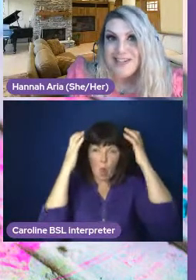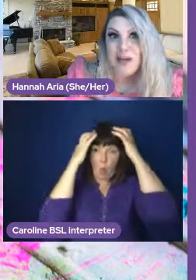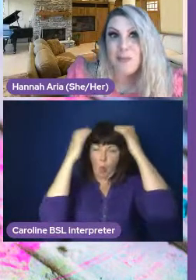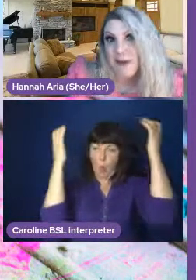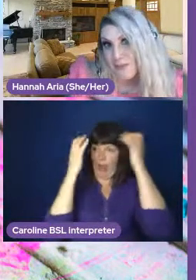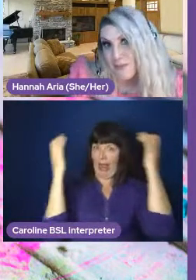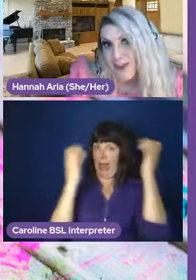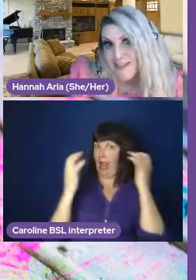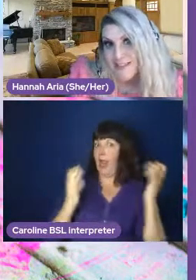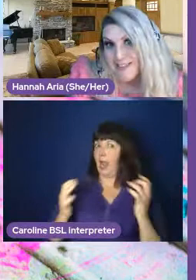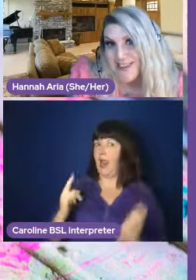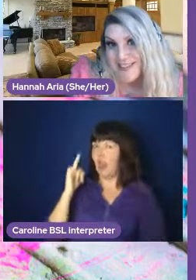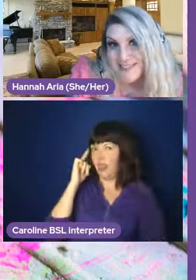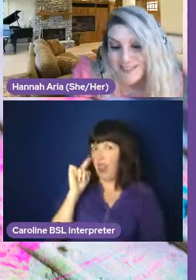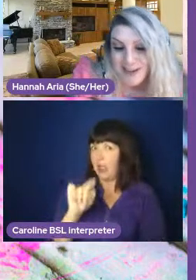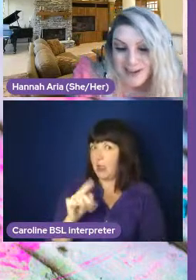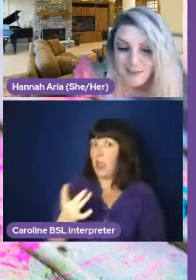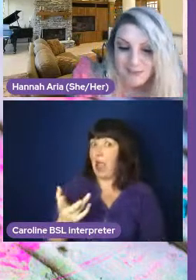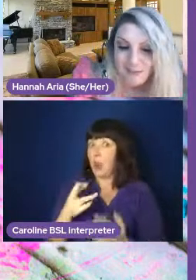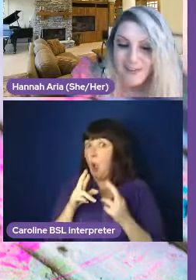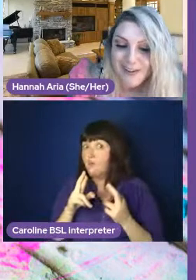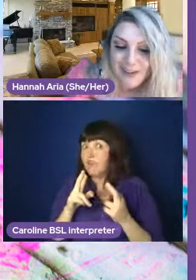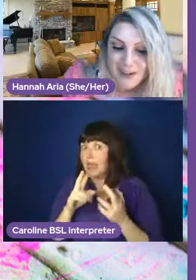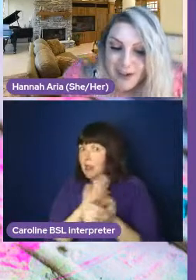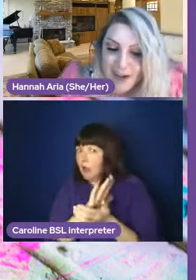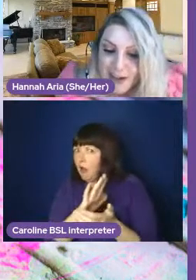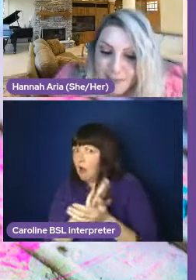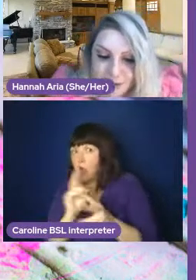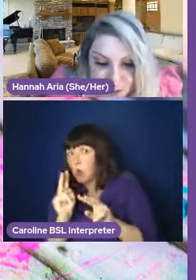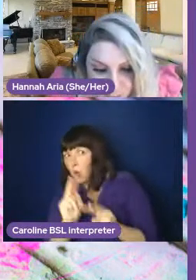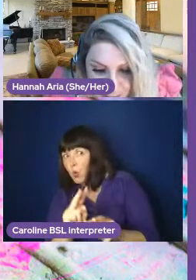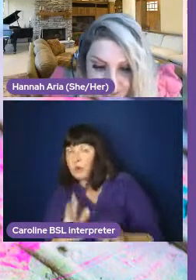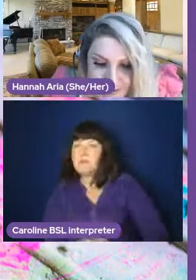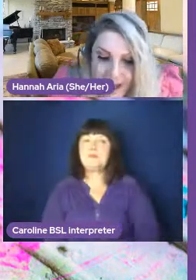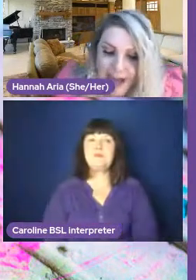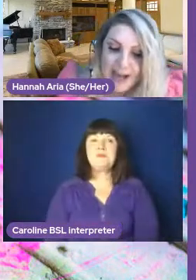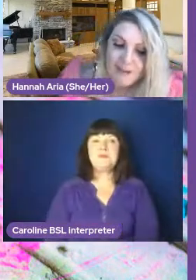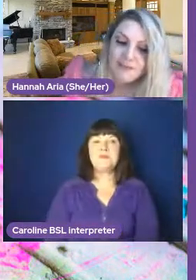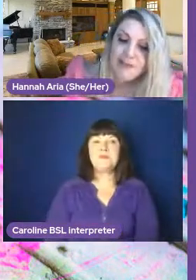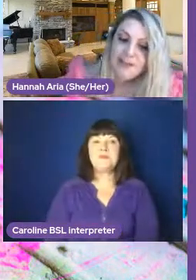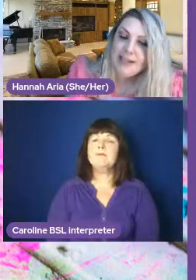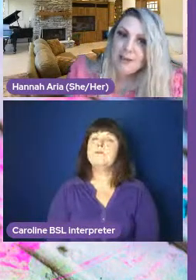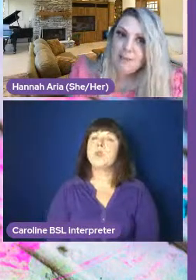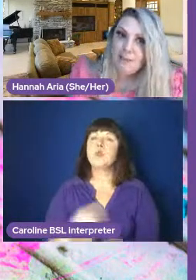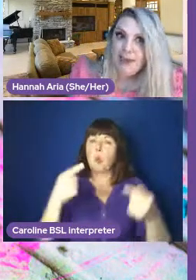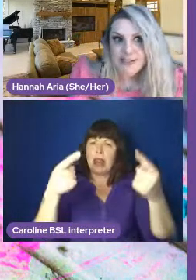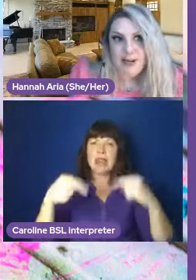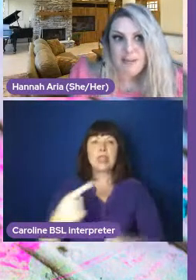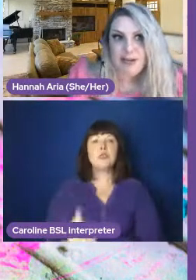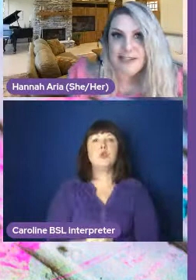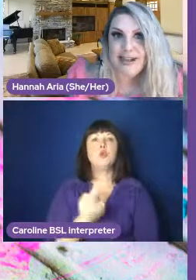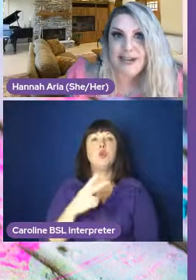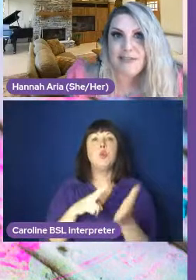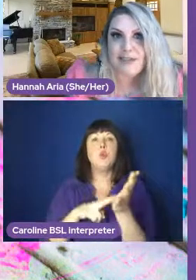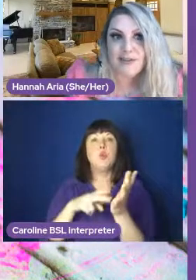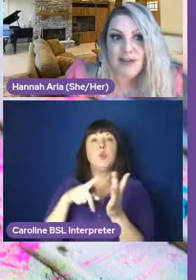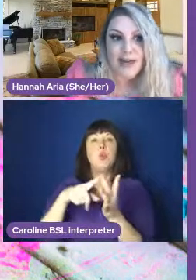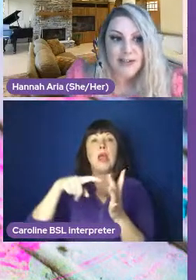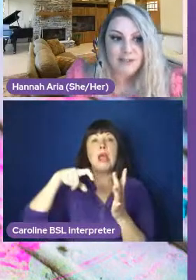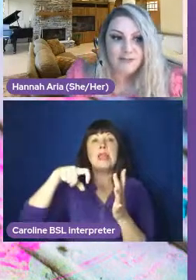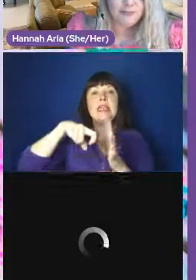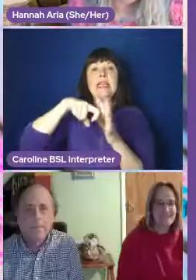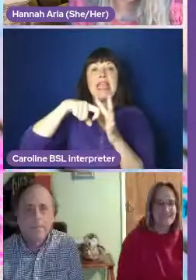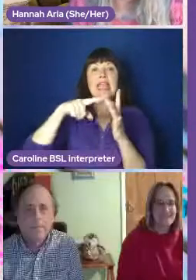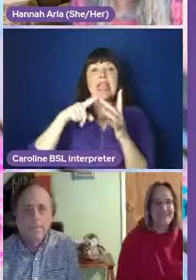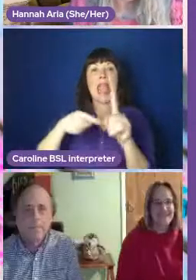be interesting and worth the wait, I think. So could we please have Nikki and Pete up next then, if that's